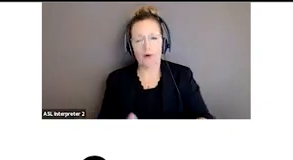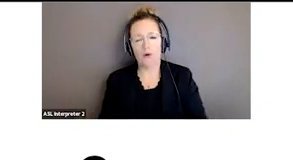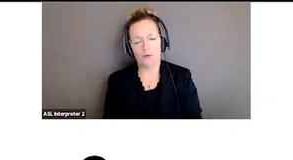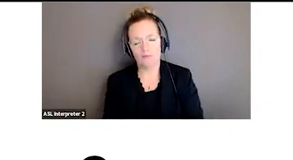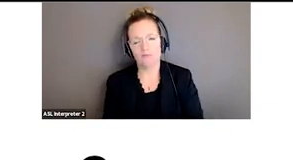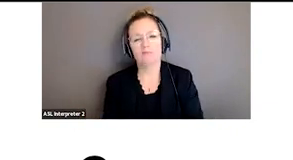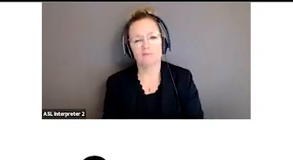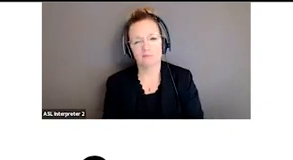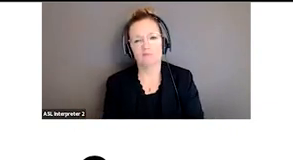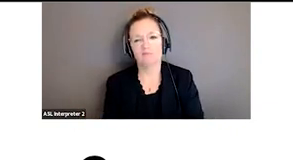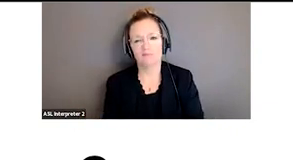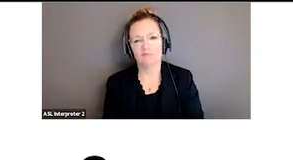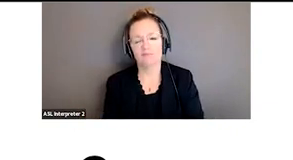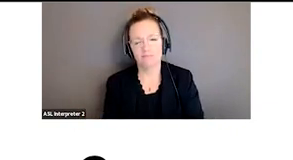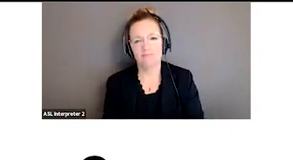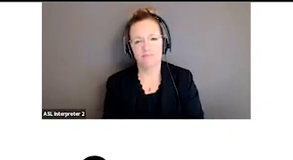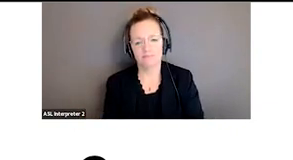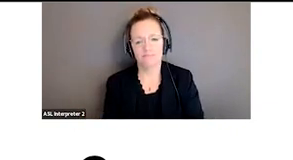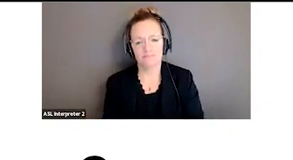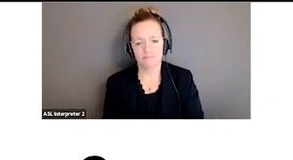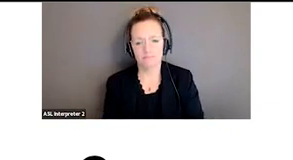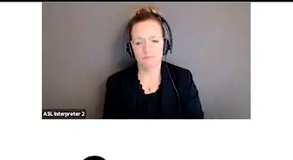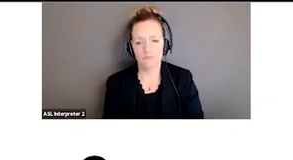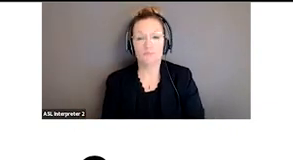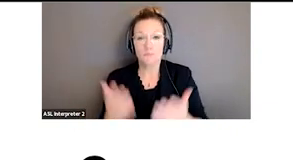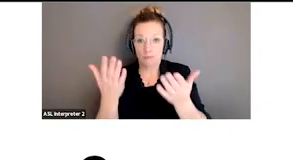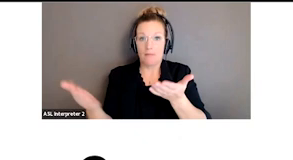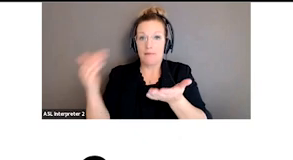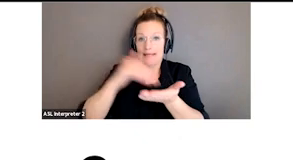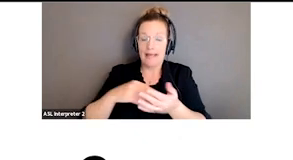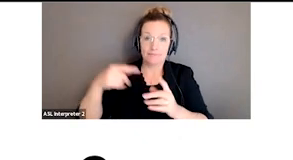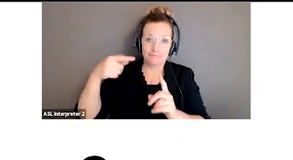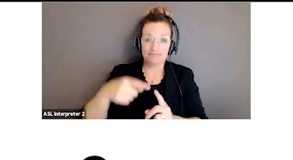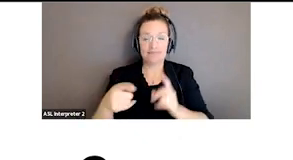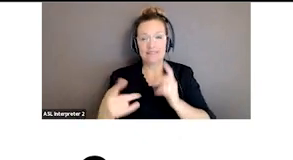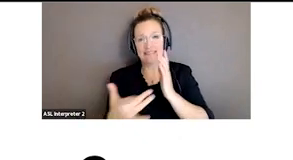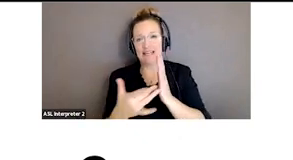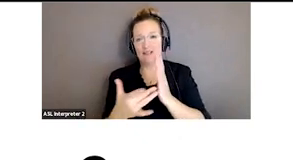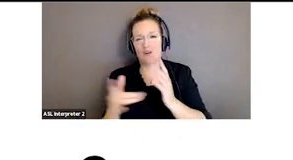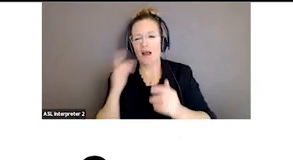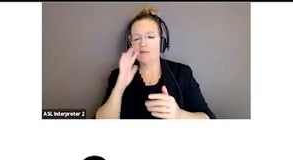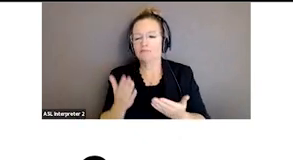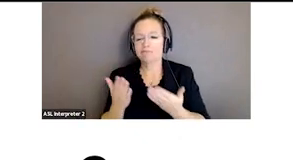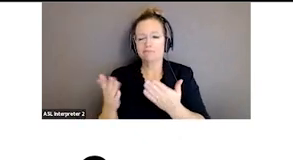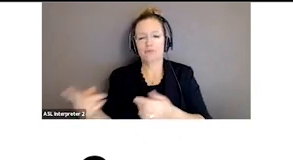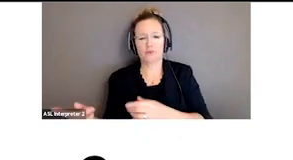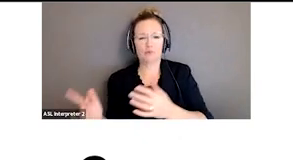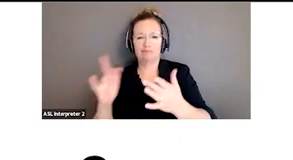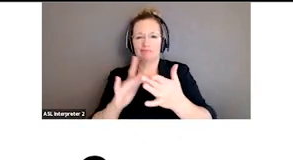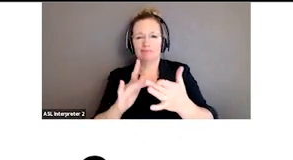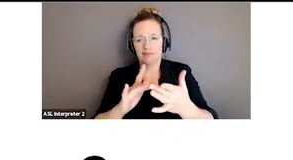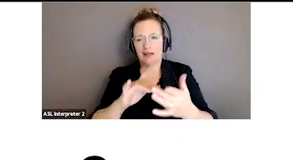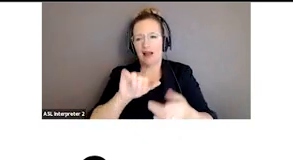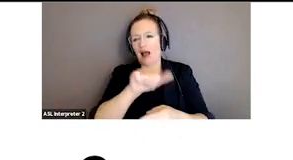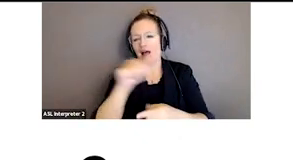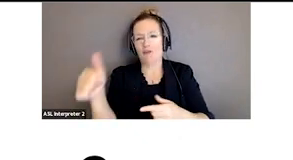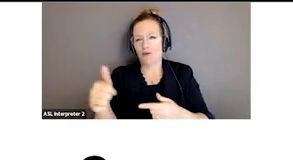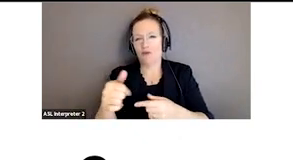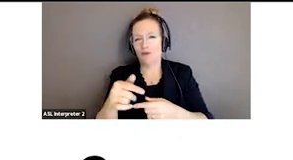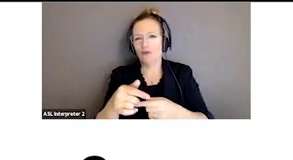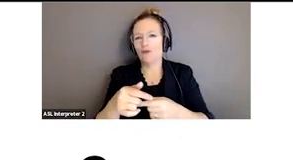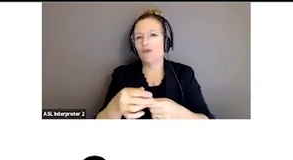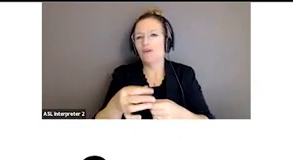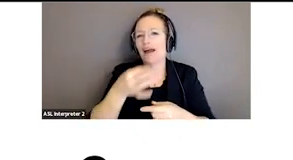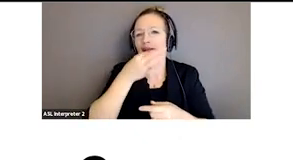this point. But again, on the technical side, I really recommend maybe talking to somebody who has more